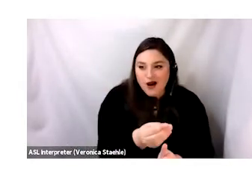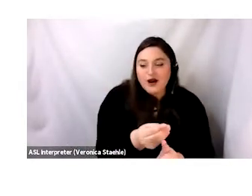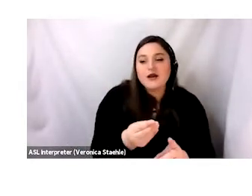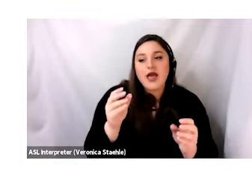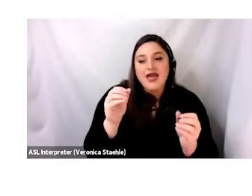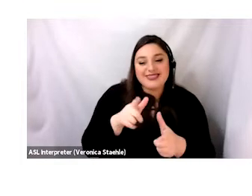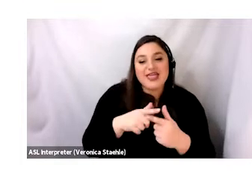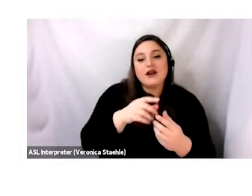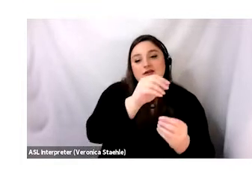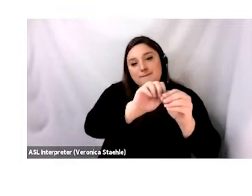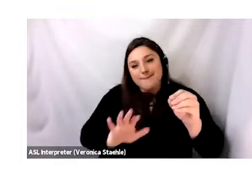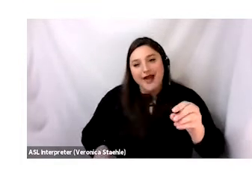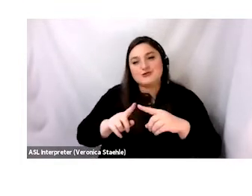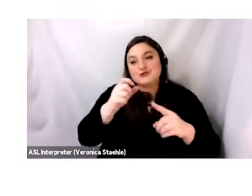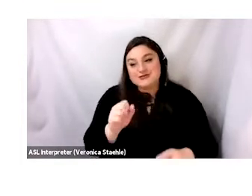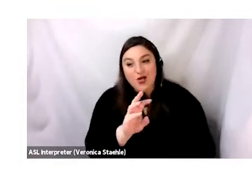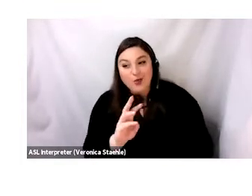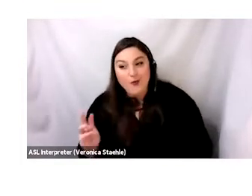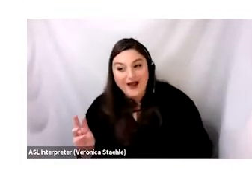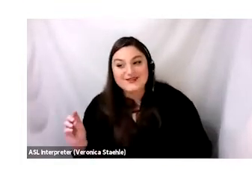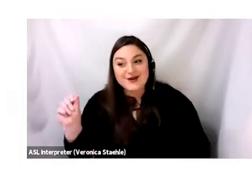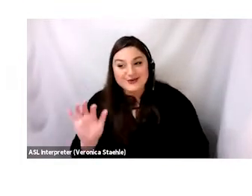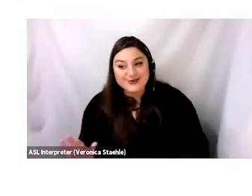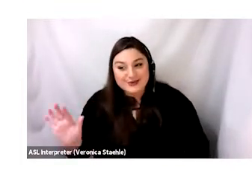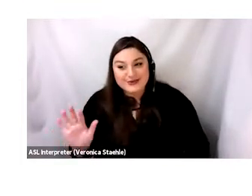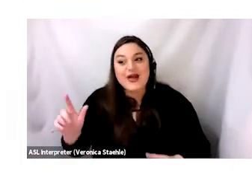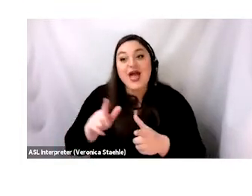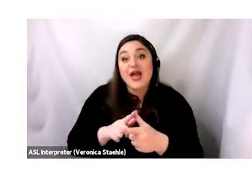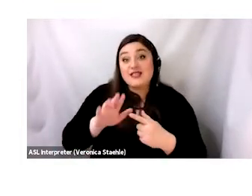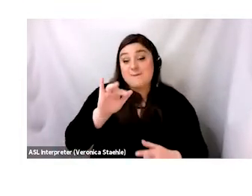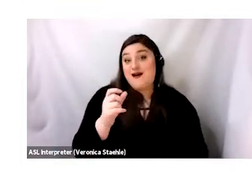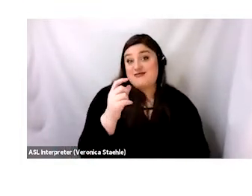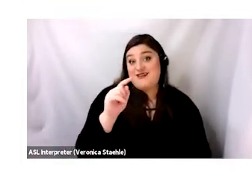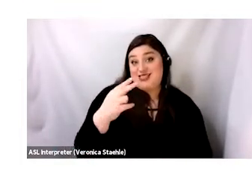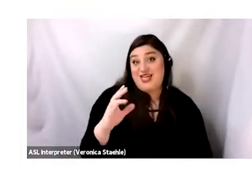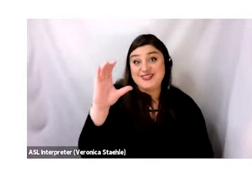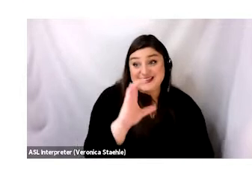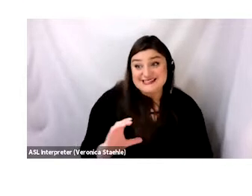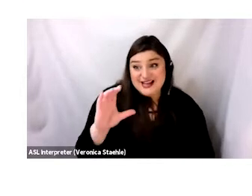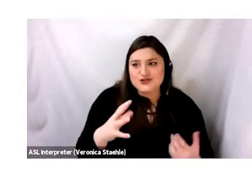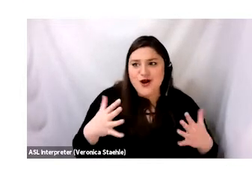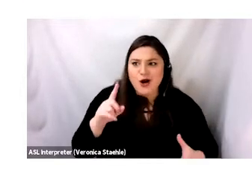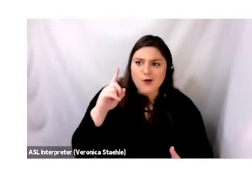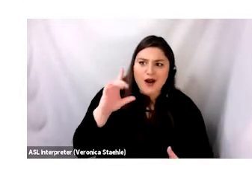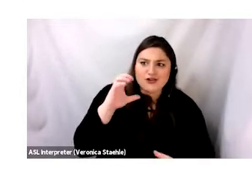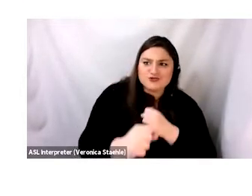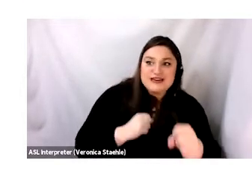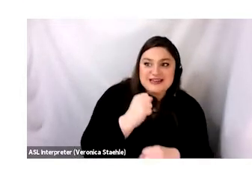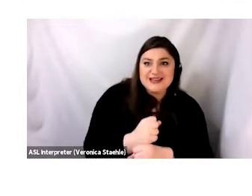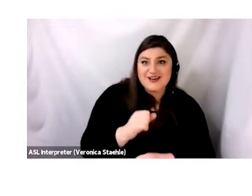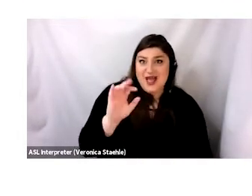of expansion. And by the 11th century, West Africa was really a world center of cotton